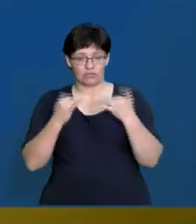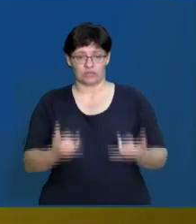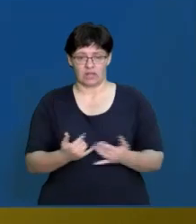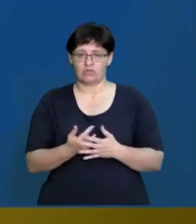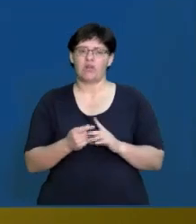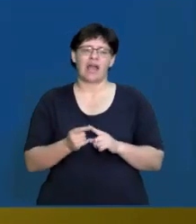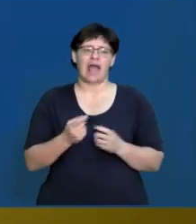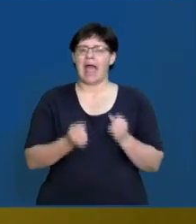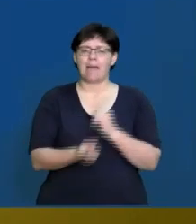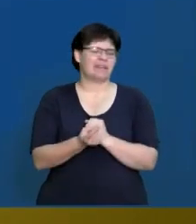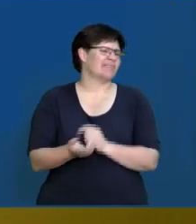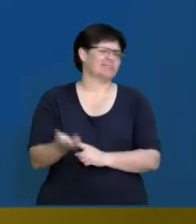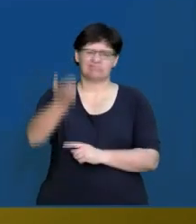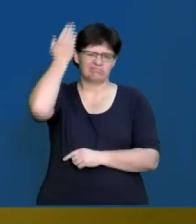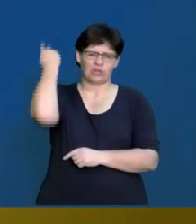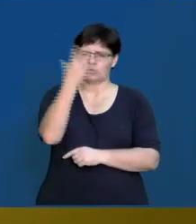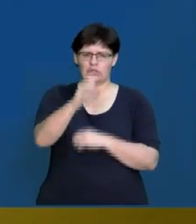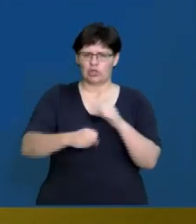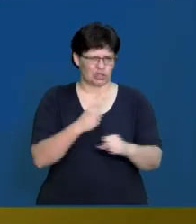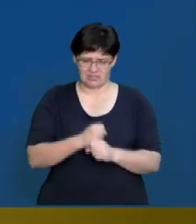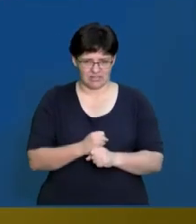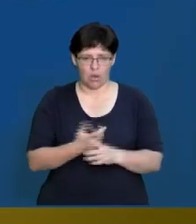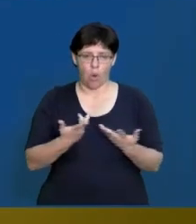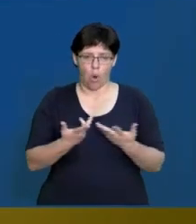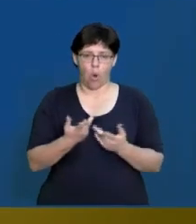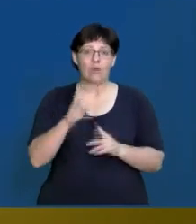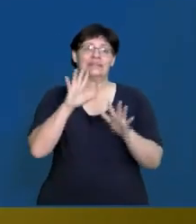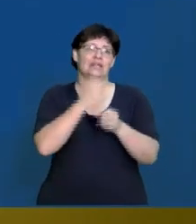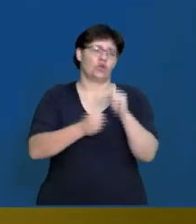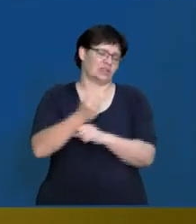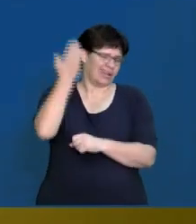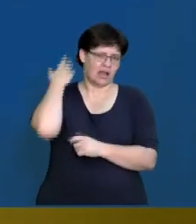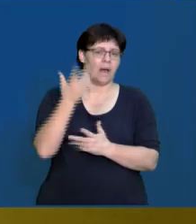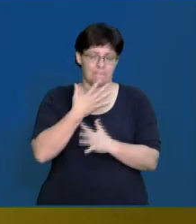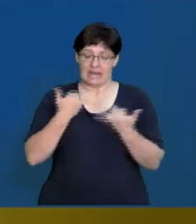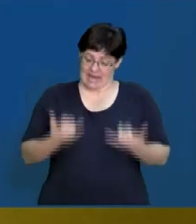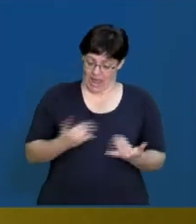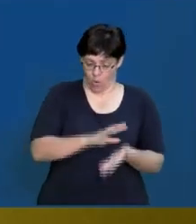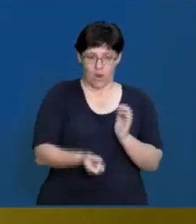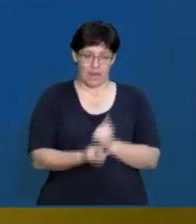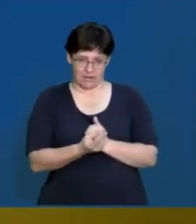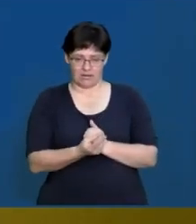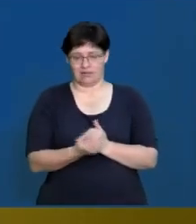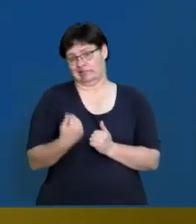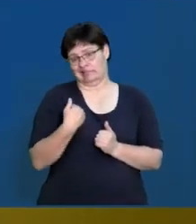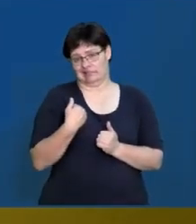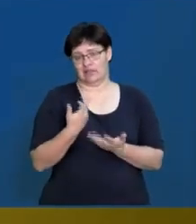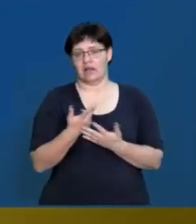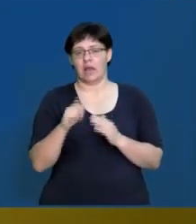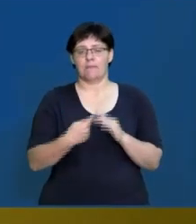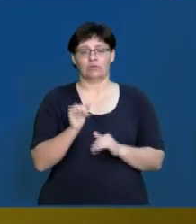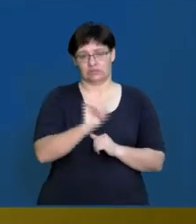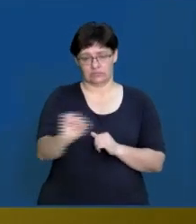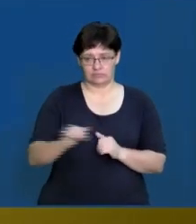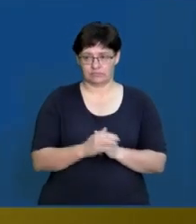response relevant. You cannot talk about things that happened 20 years ago or 10 years ago. Try and keep it relevant to what has